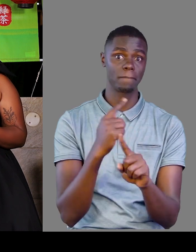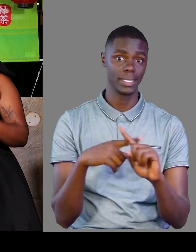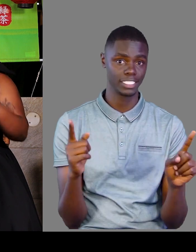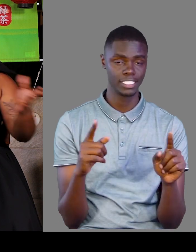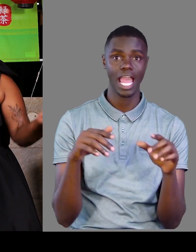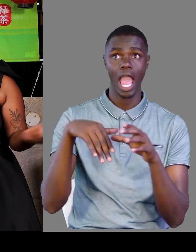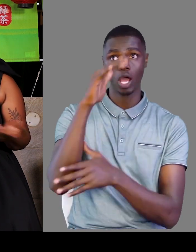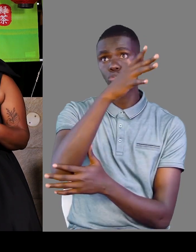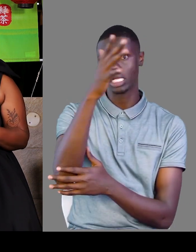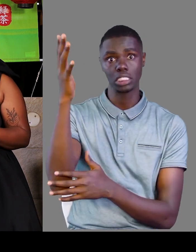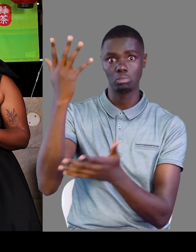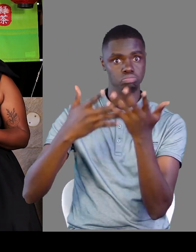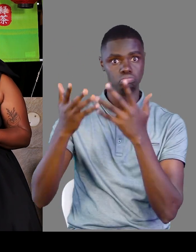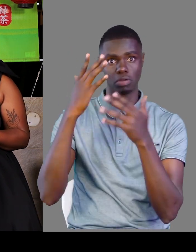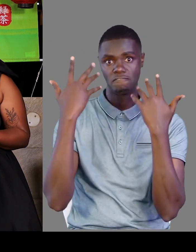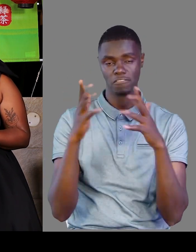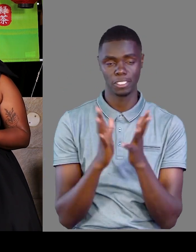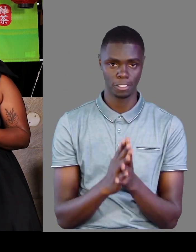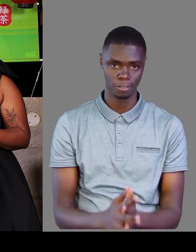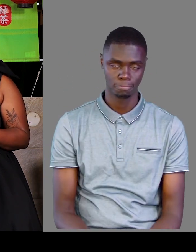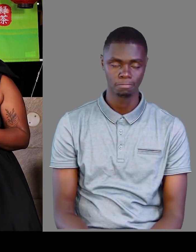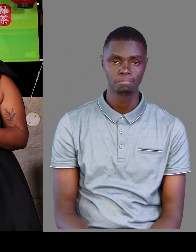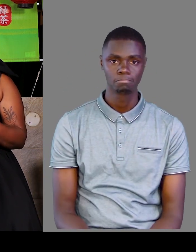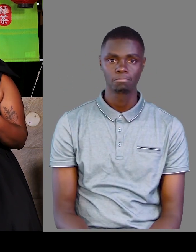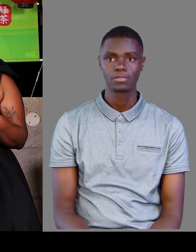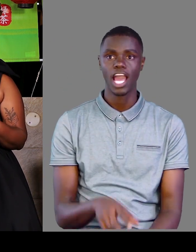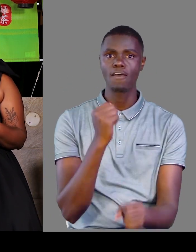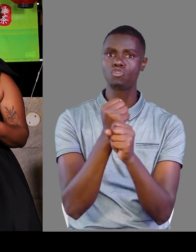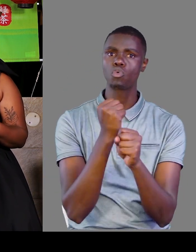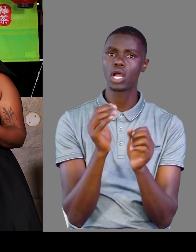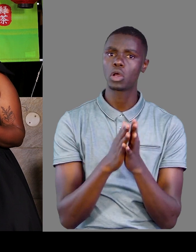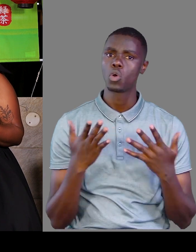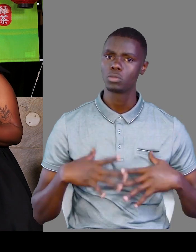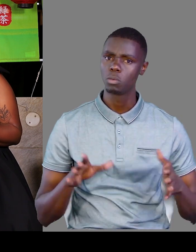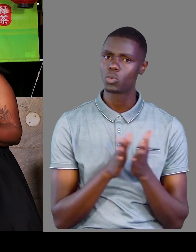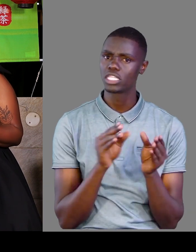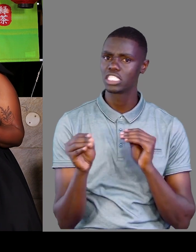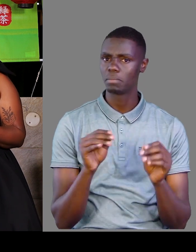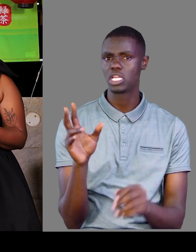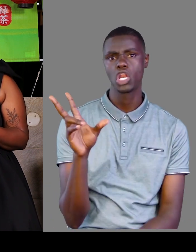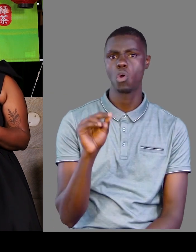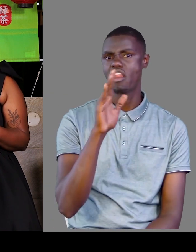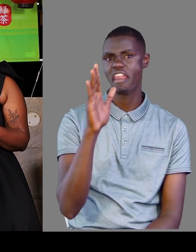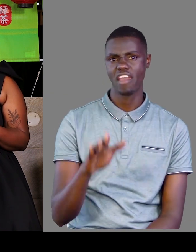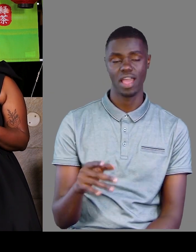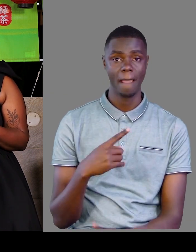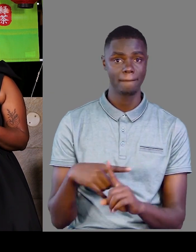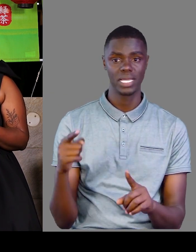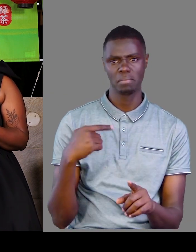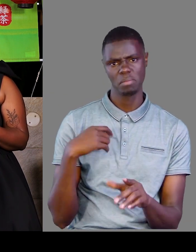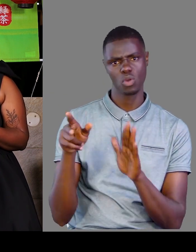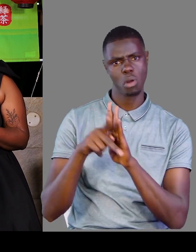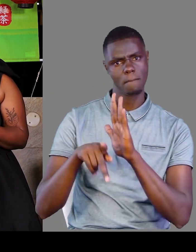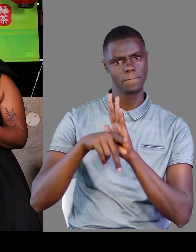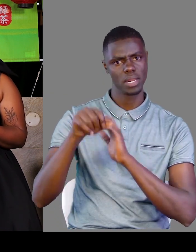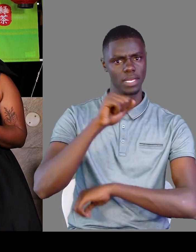but Inje, of course. Ushai work na mmoja? Sijai work na mmoja, but mimi nikiwa